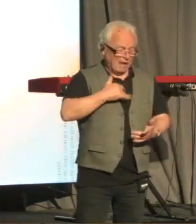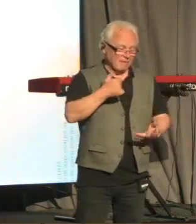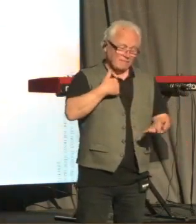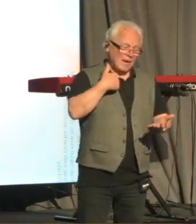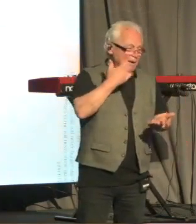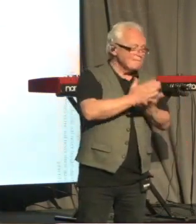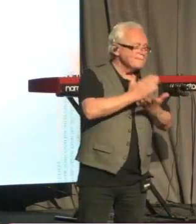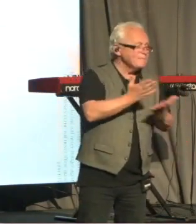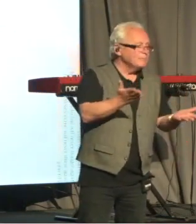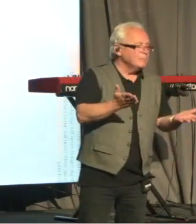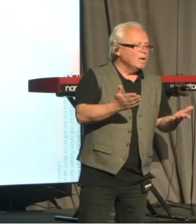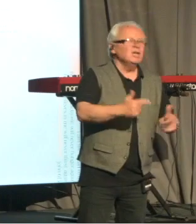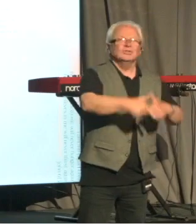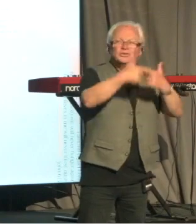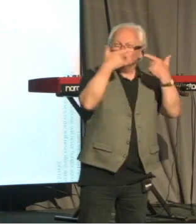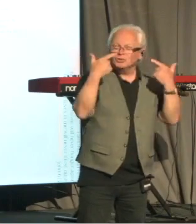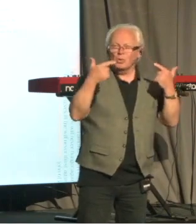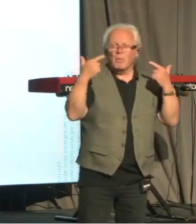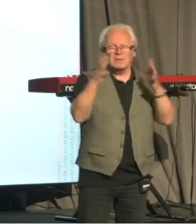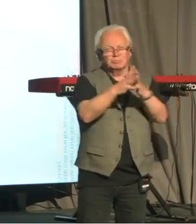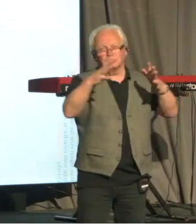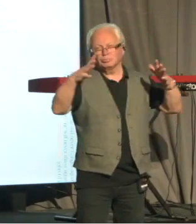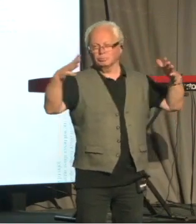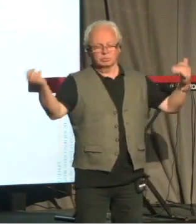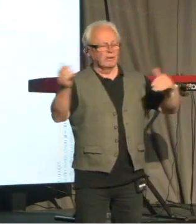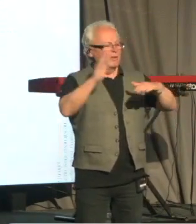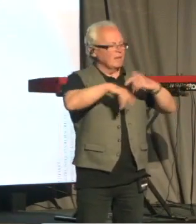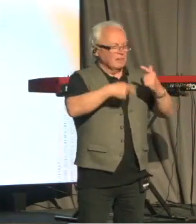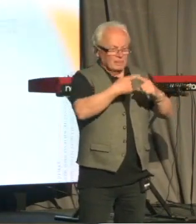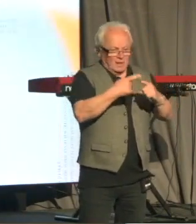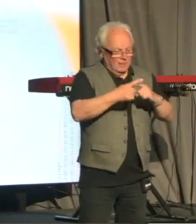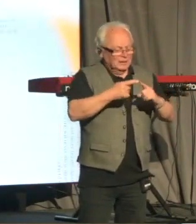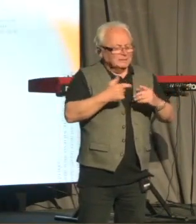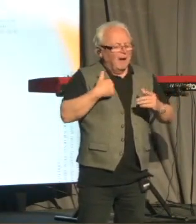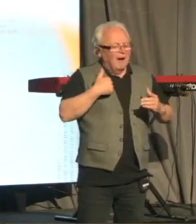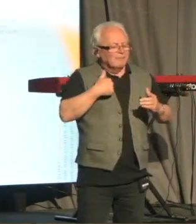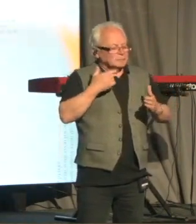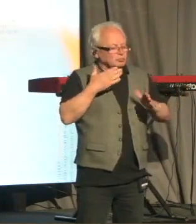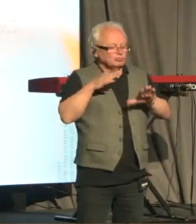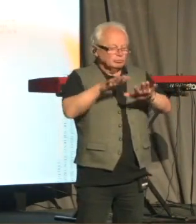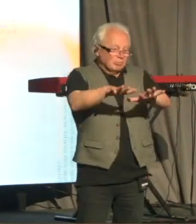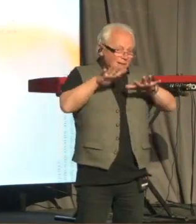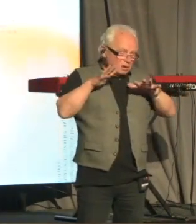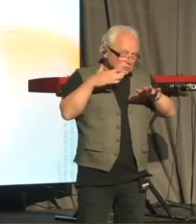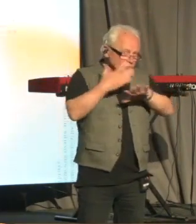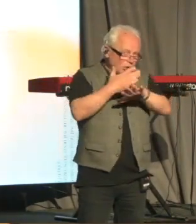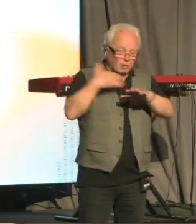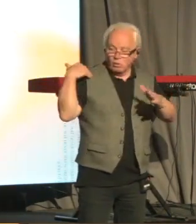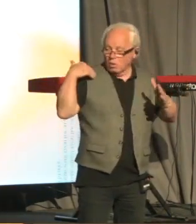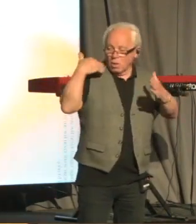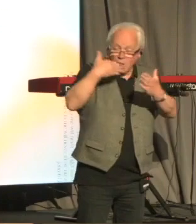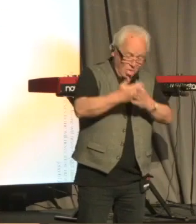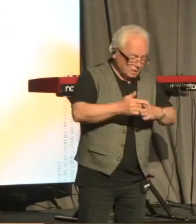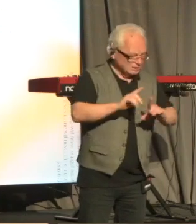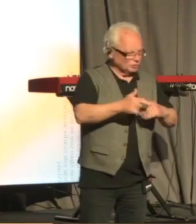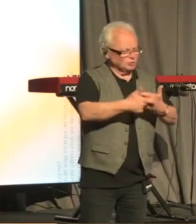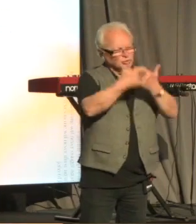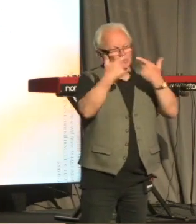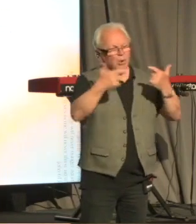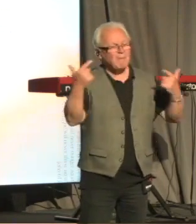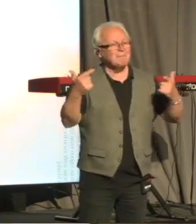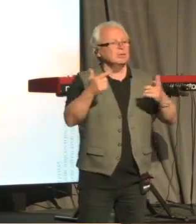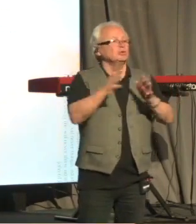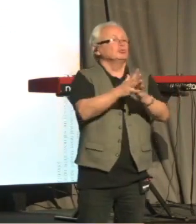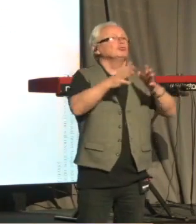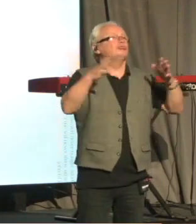am so much greater than the things that I have done. I am so much greater